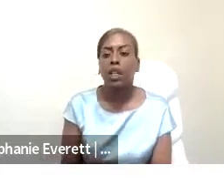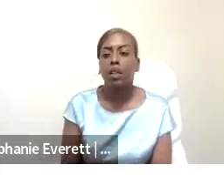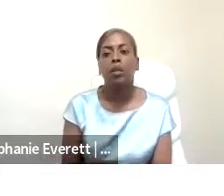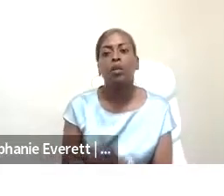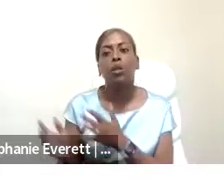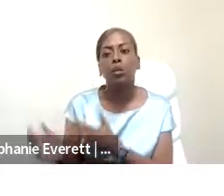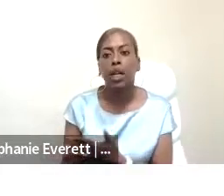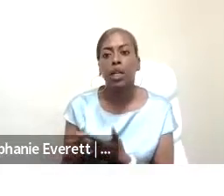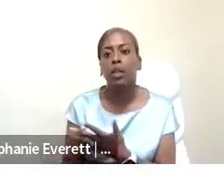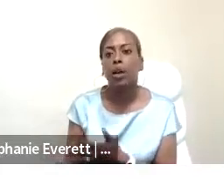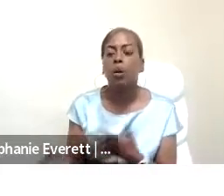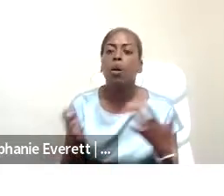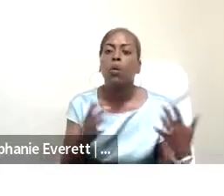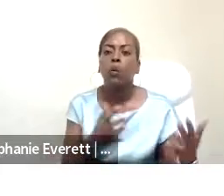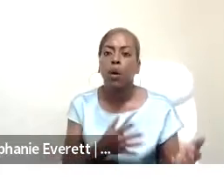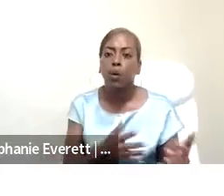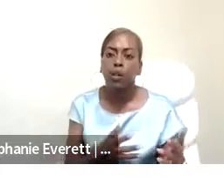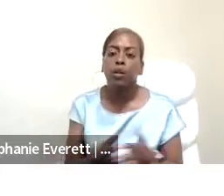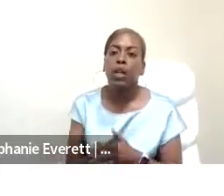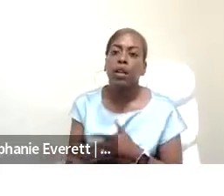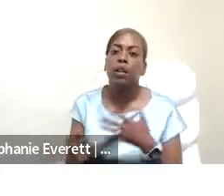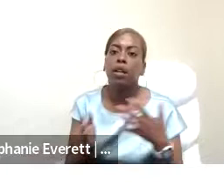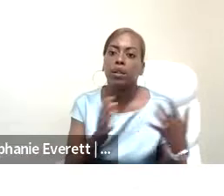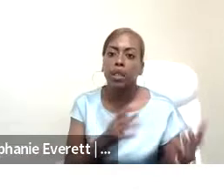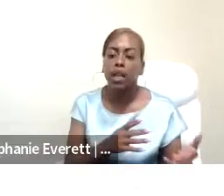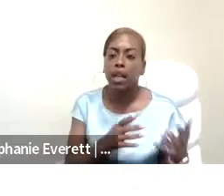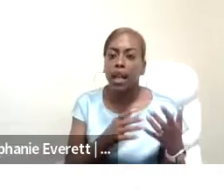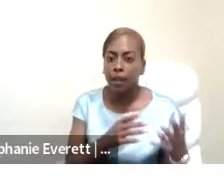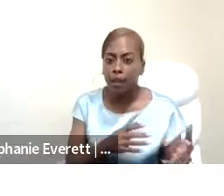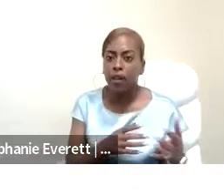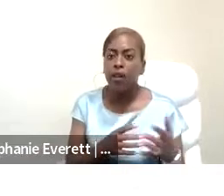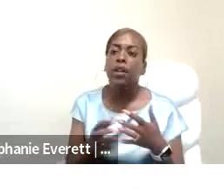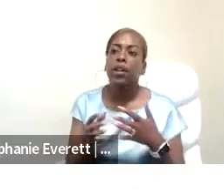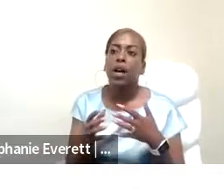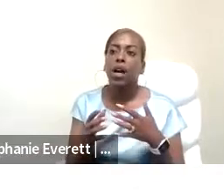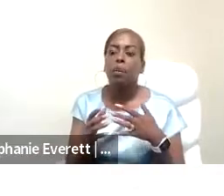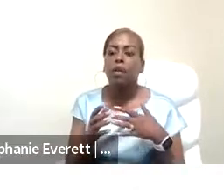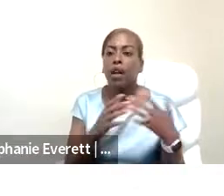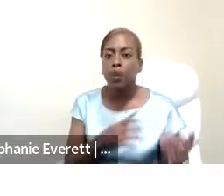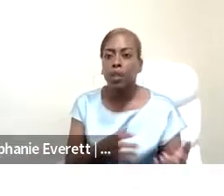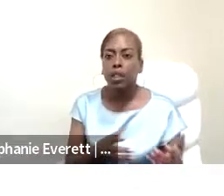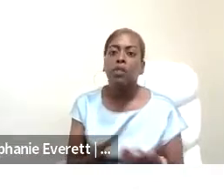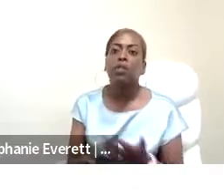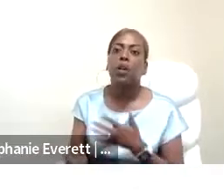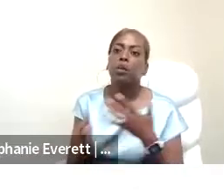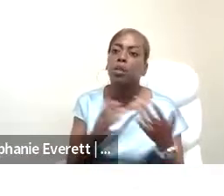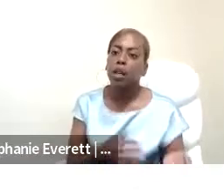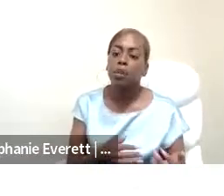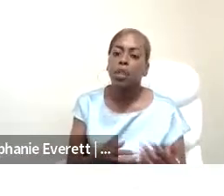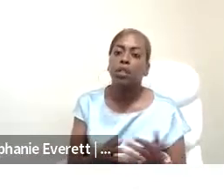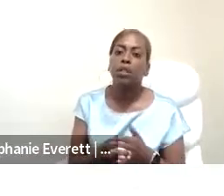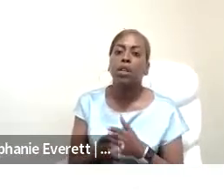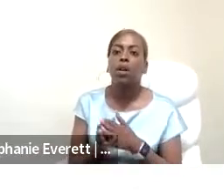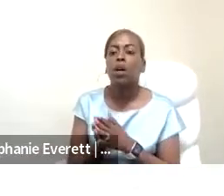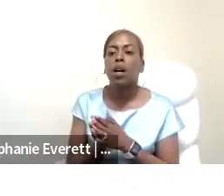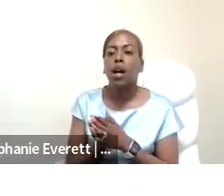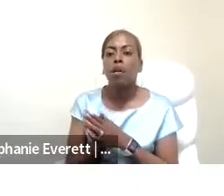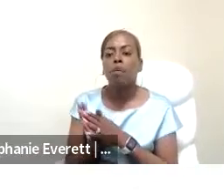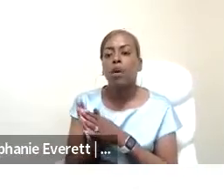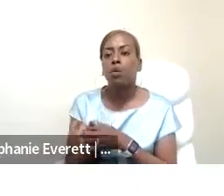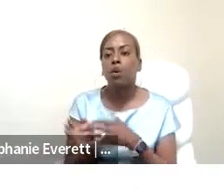because a lot of people do not know what we do here. There was a lot of effort around police reforms a couple of years